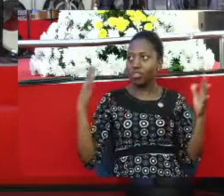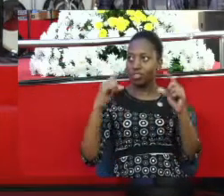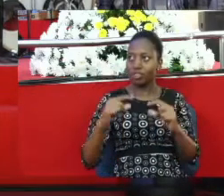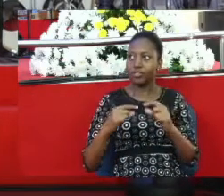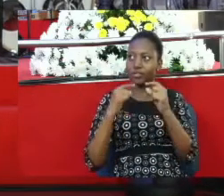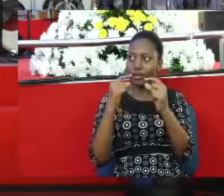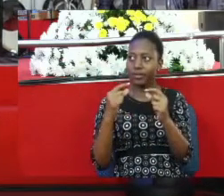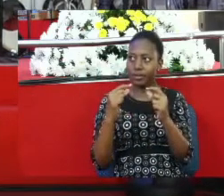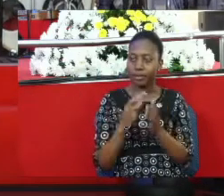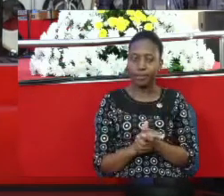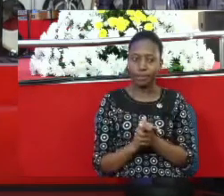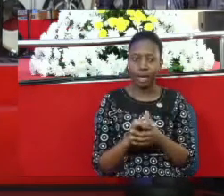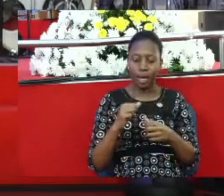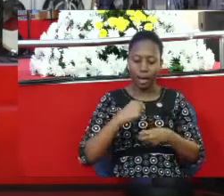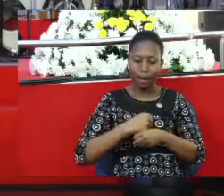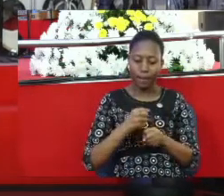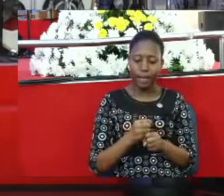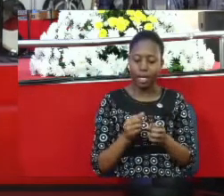Promotion and an increase.